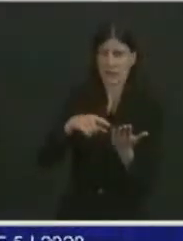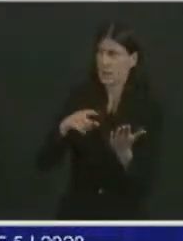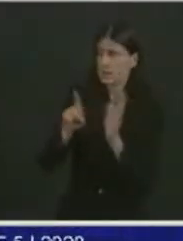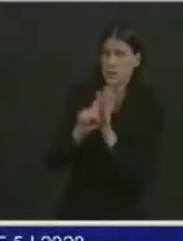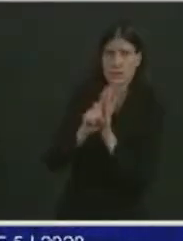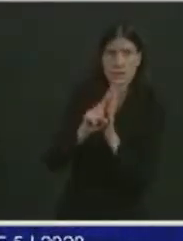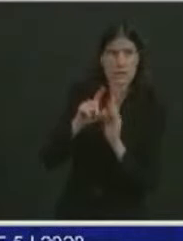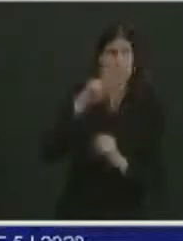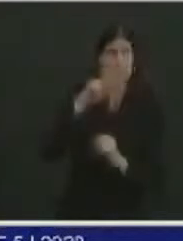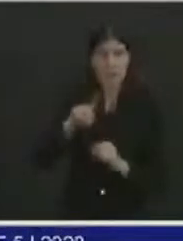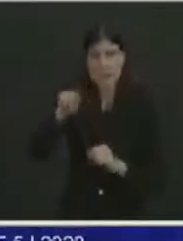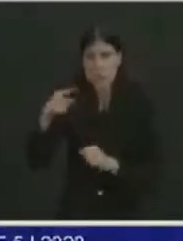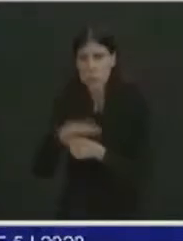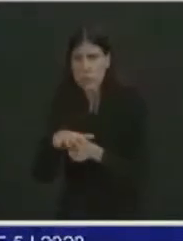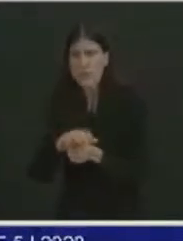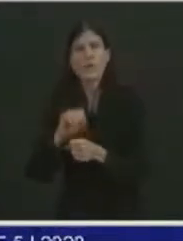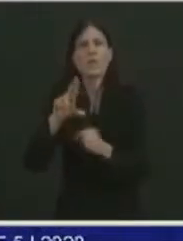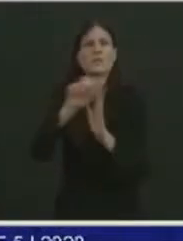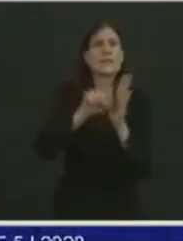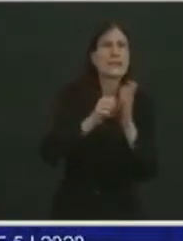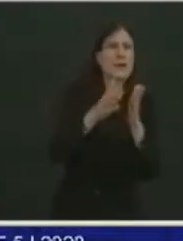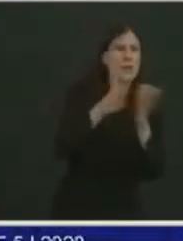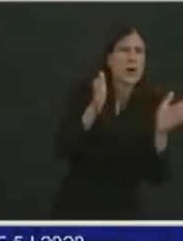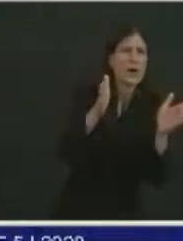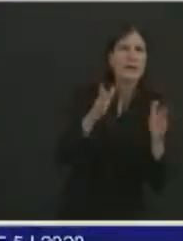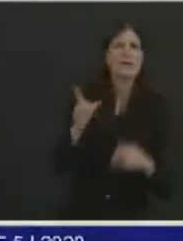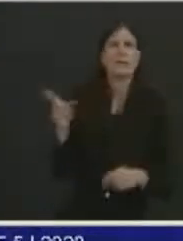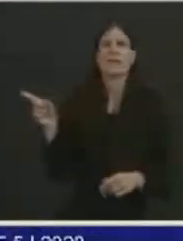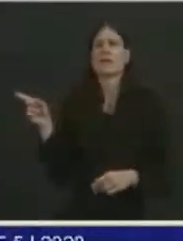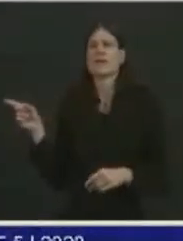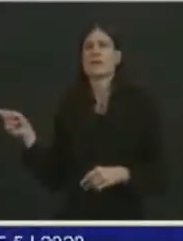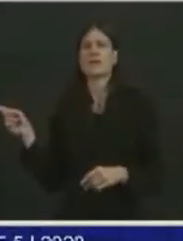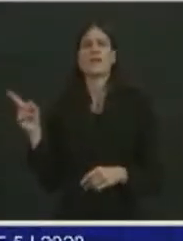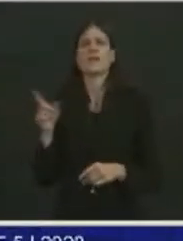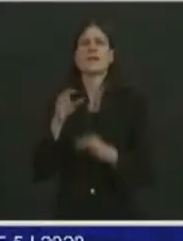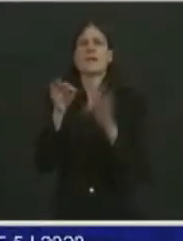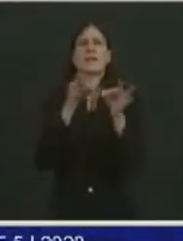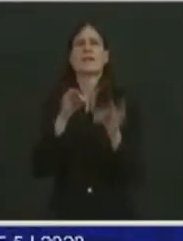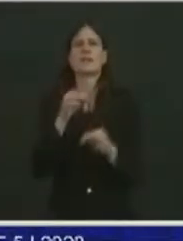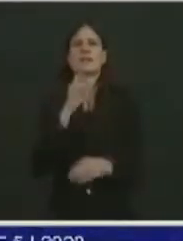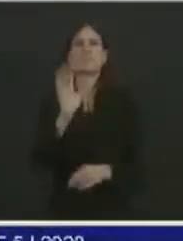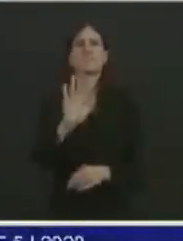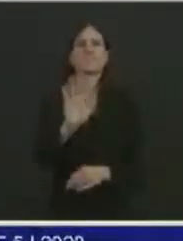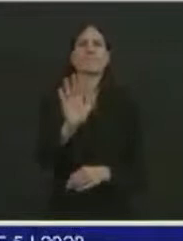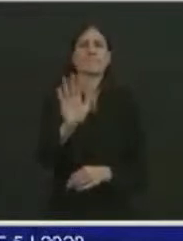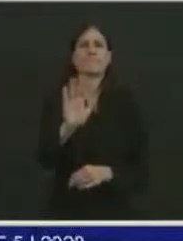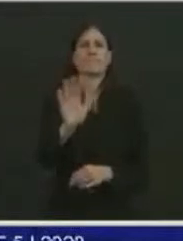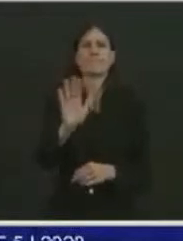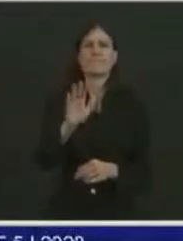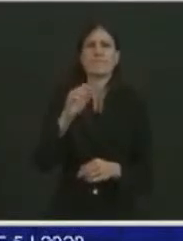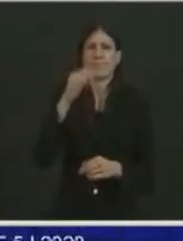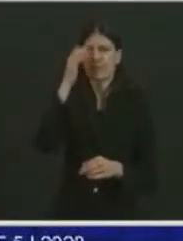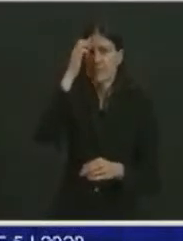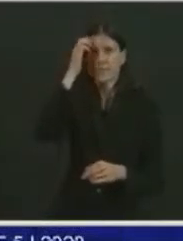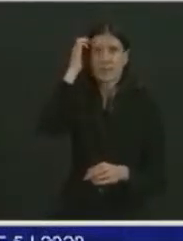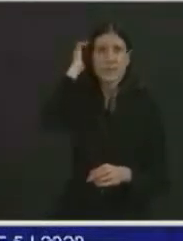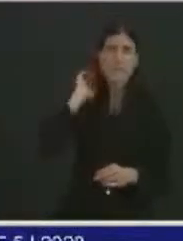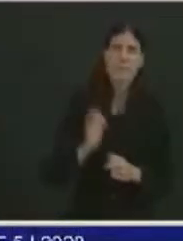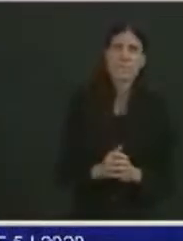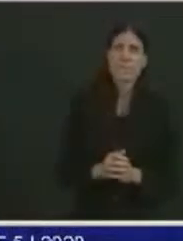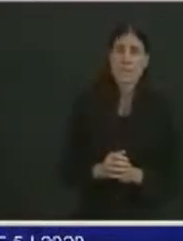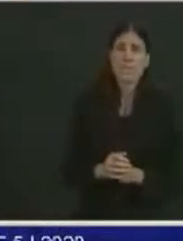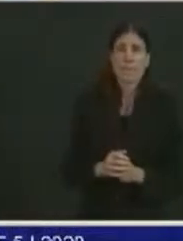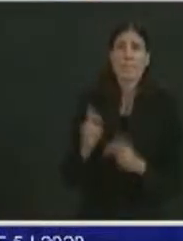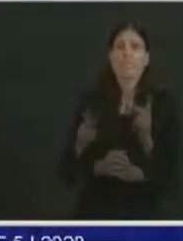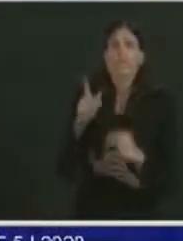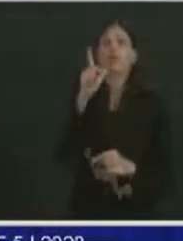work, is that you can do a geography for a delivery of the message. So that would be my presumption. Director Smiley,